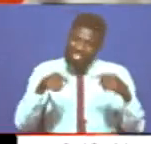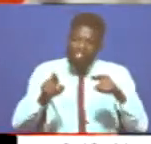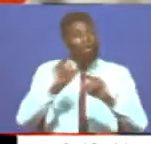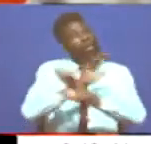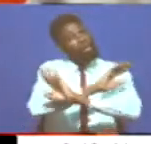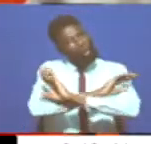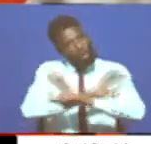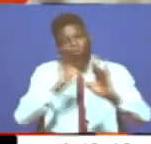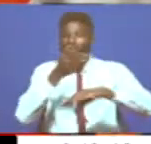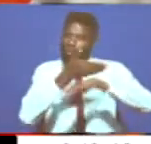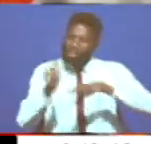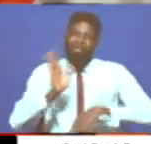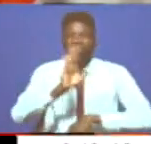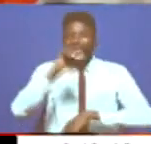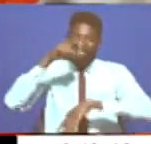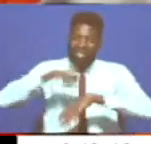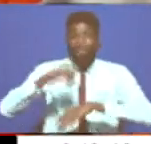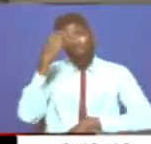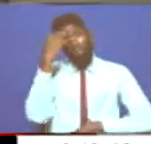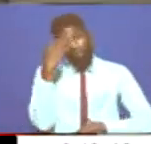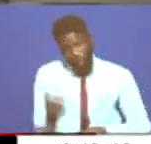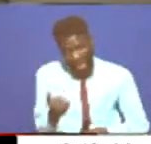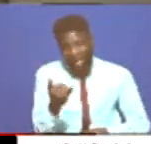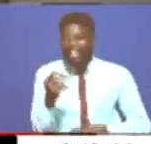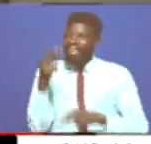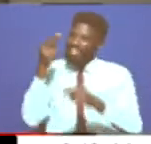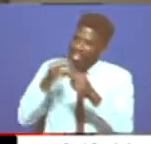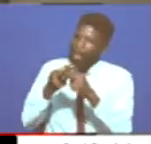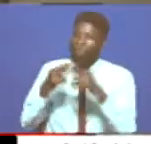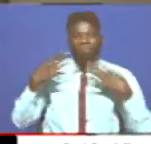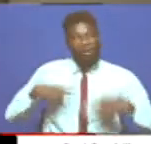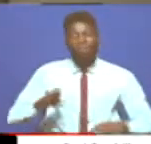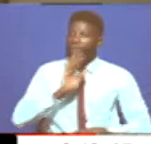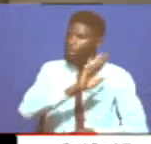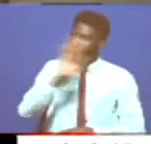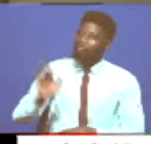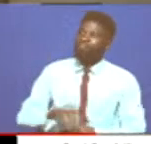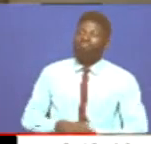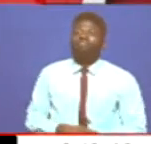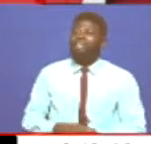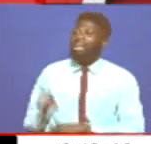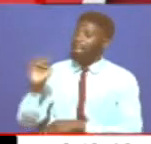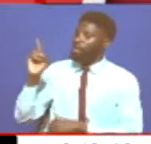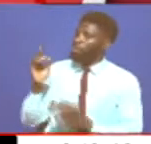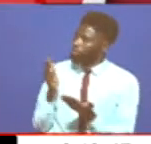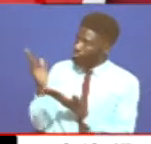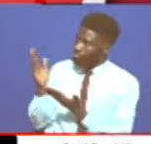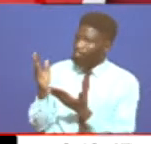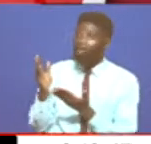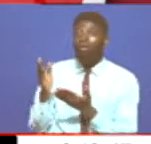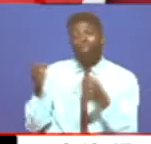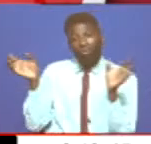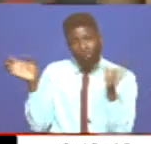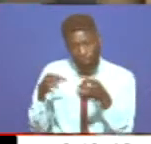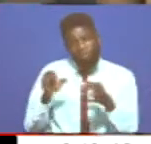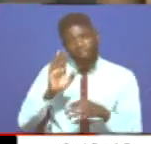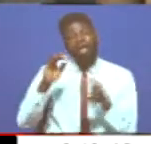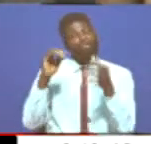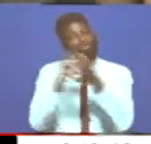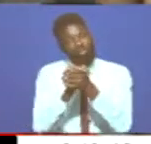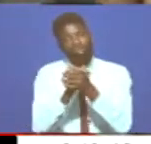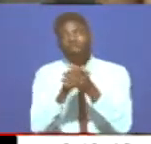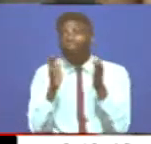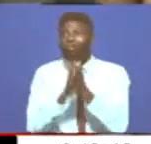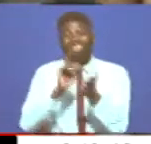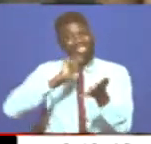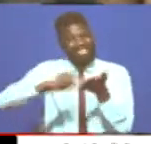yenu kwa sababu ya majina ya watu. In Nairobi, the new leadership of the ruling Jubilee Party, led by Secretary